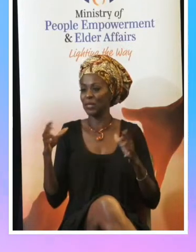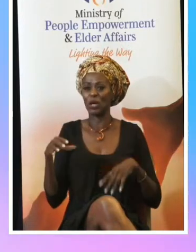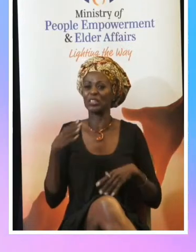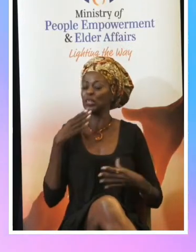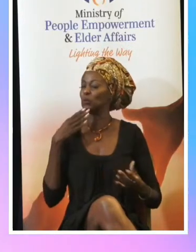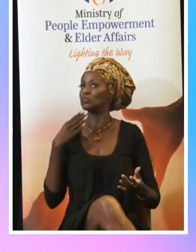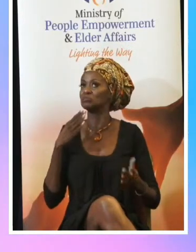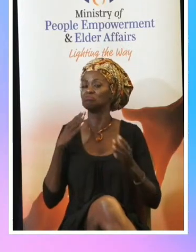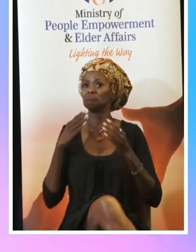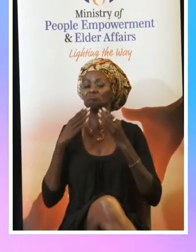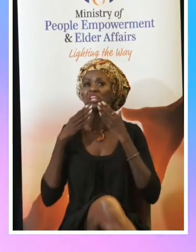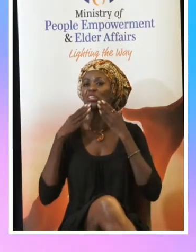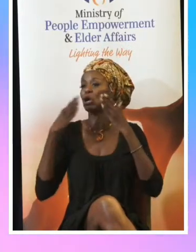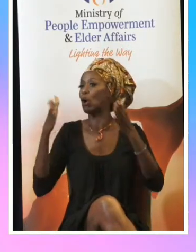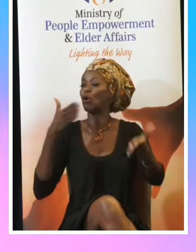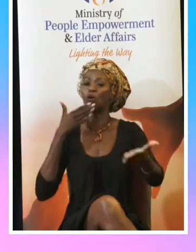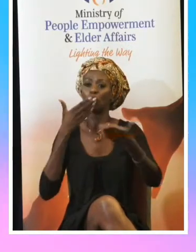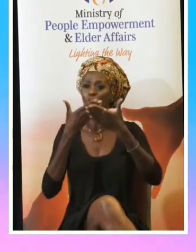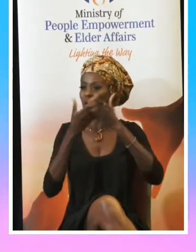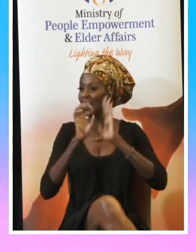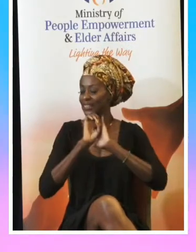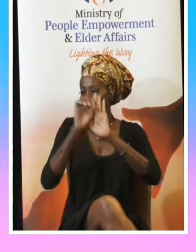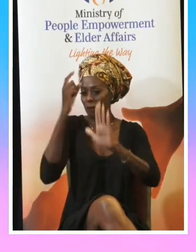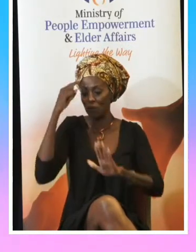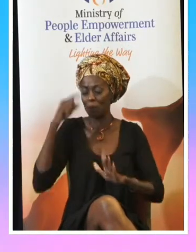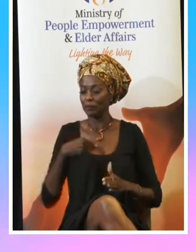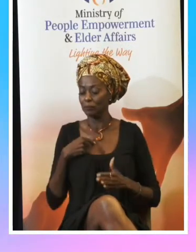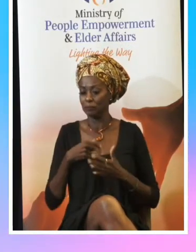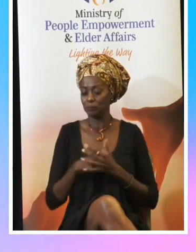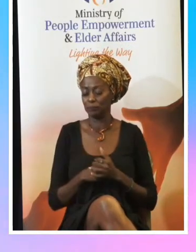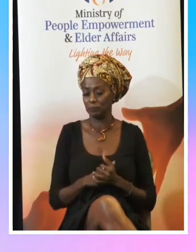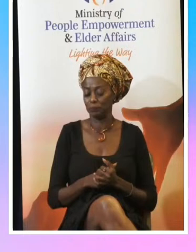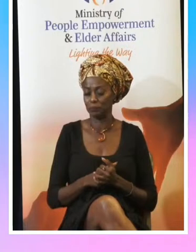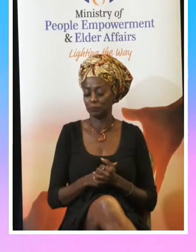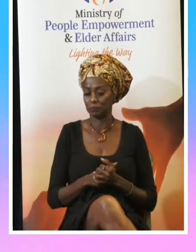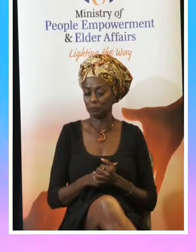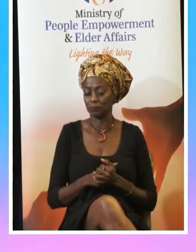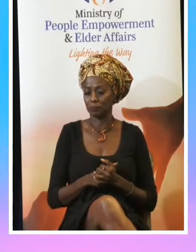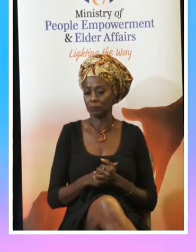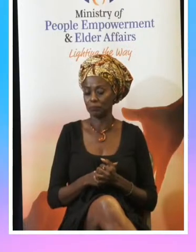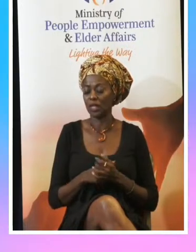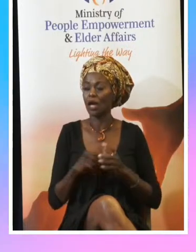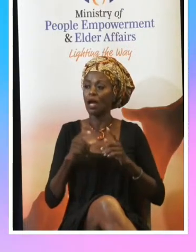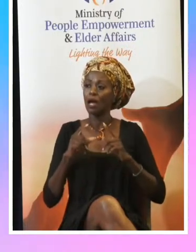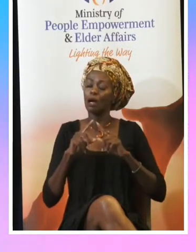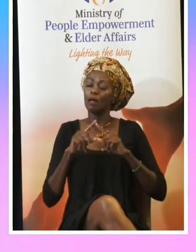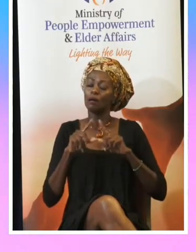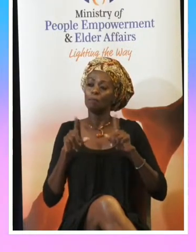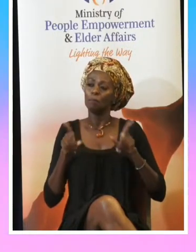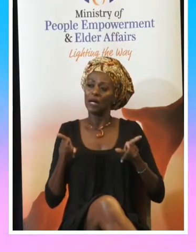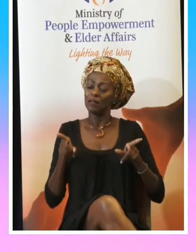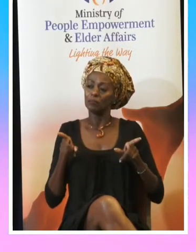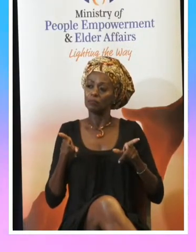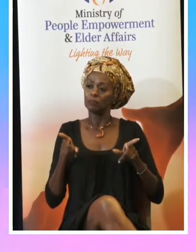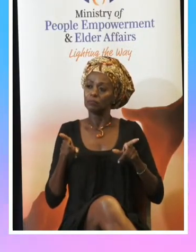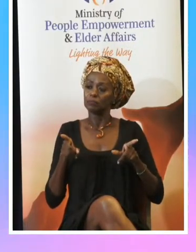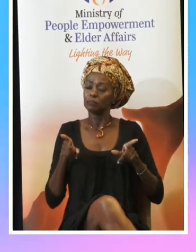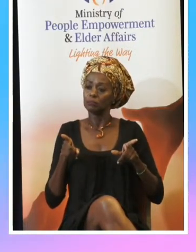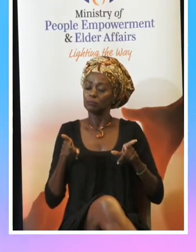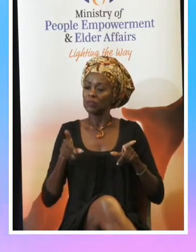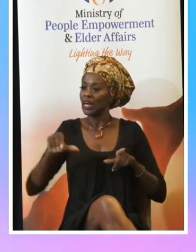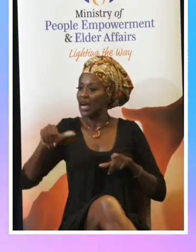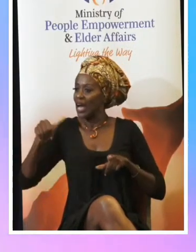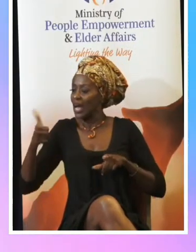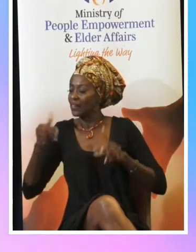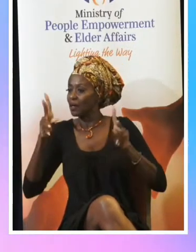his example meant so much to me. But But there are people whose names we do not know,